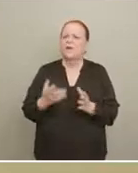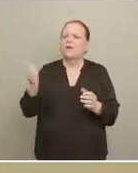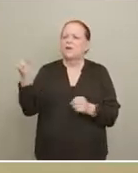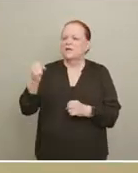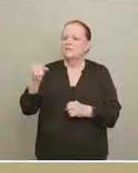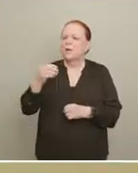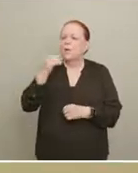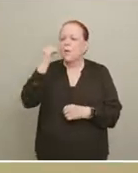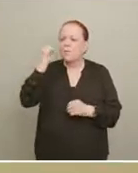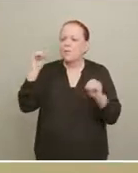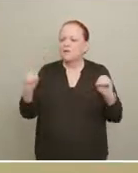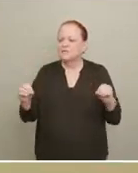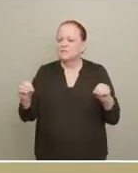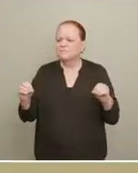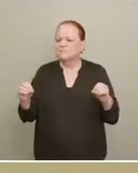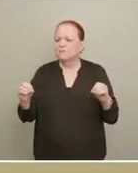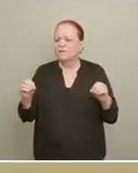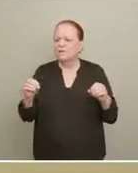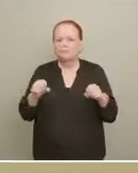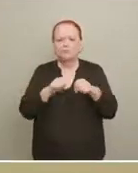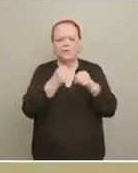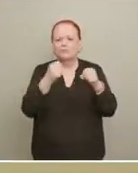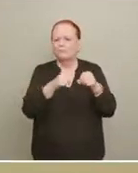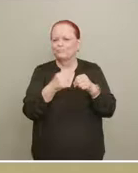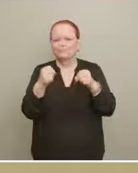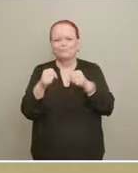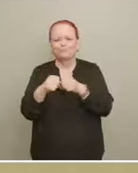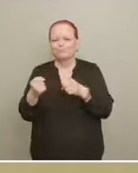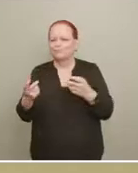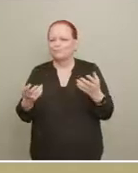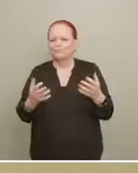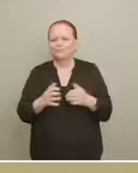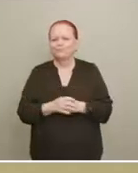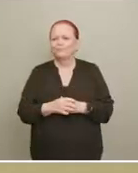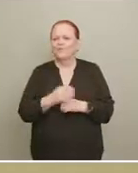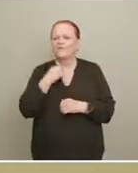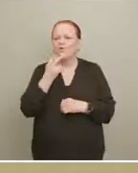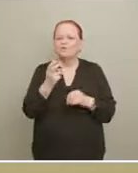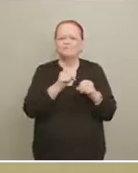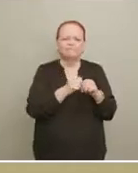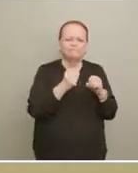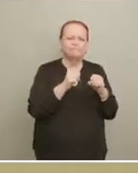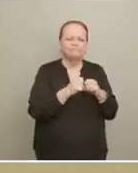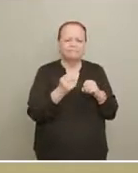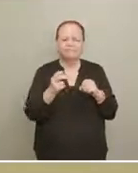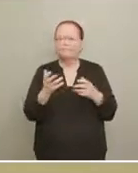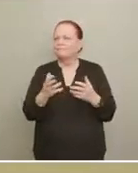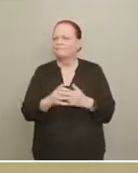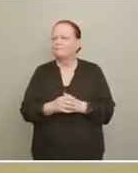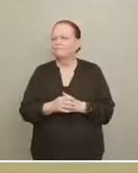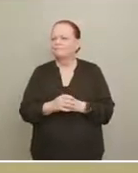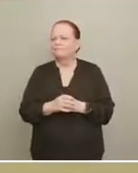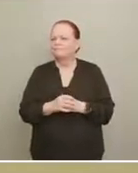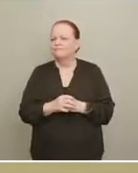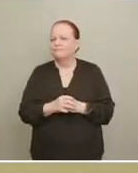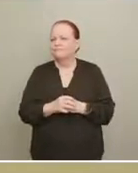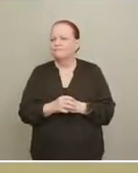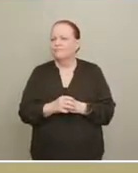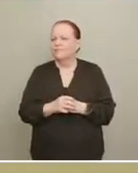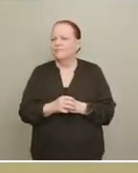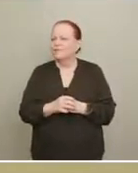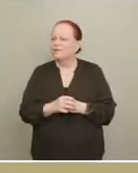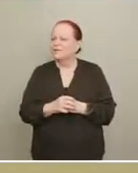So on homeless deaths, now a few weeks ago, to speak with I'm wondering, there's